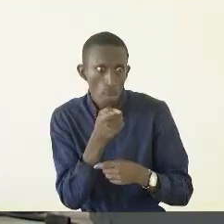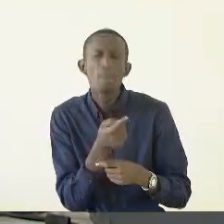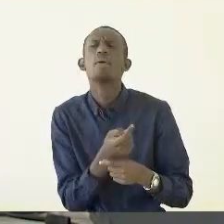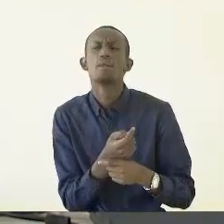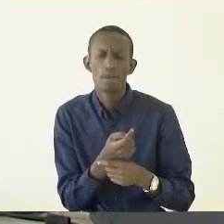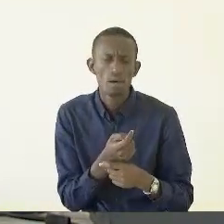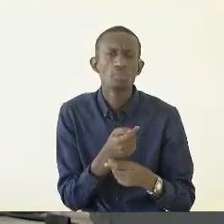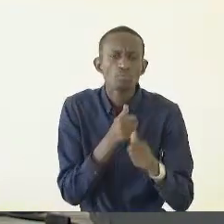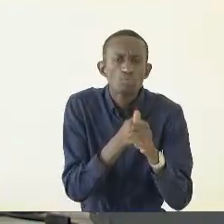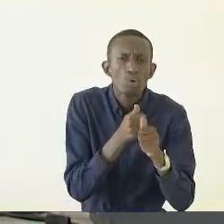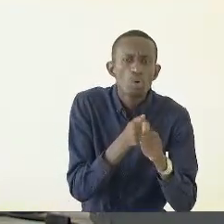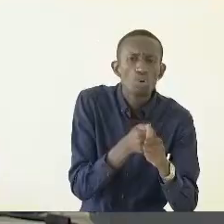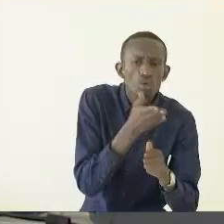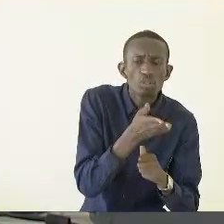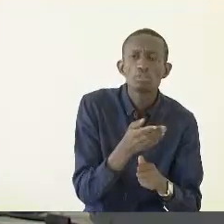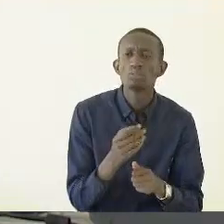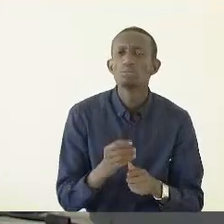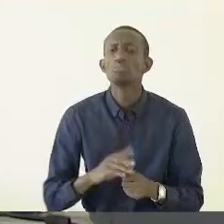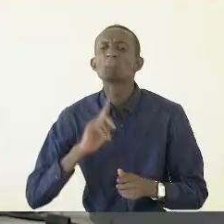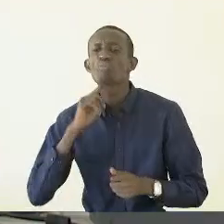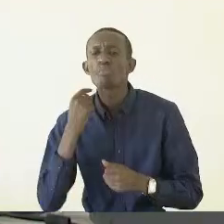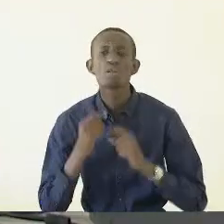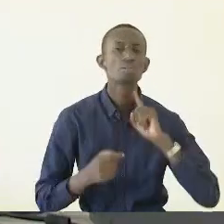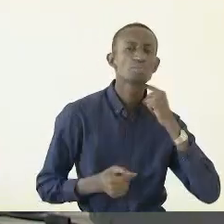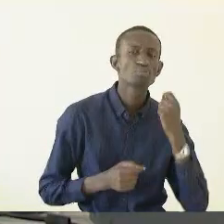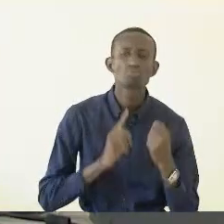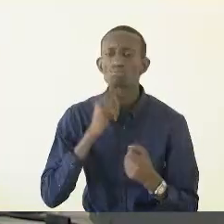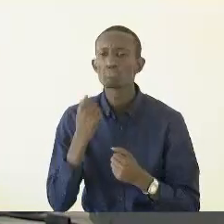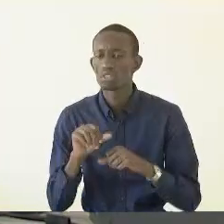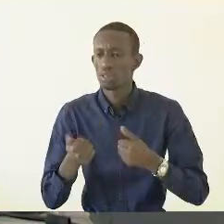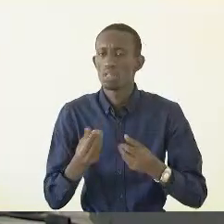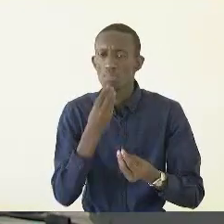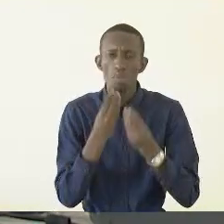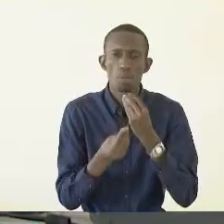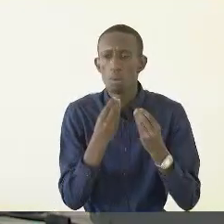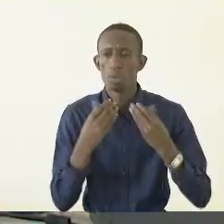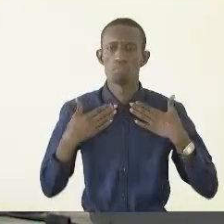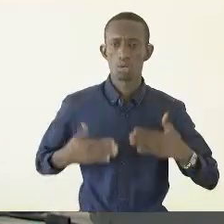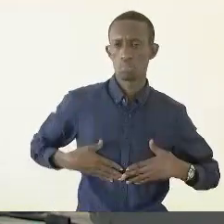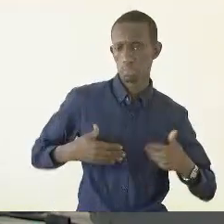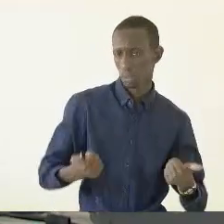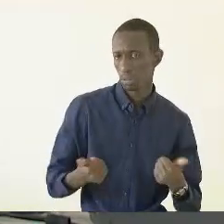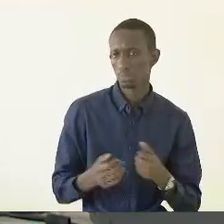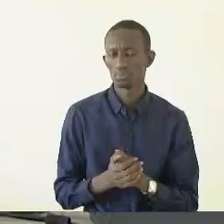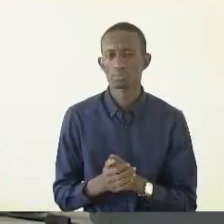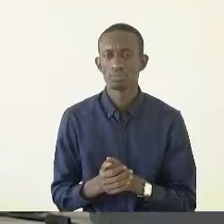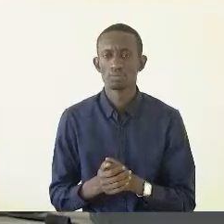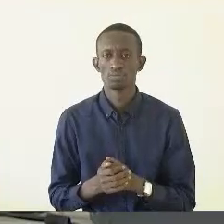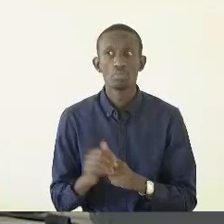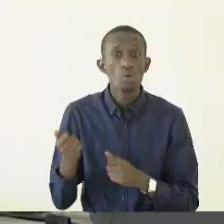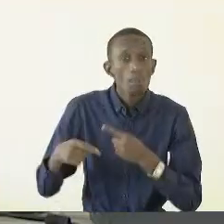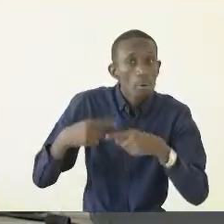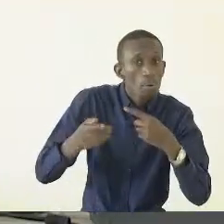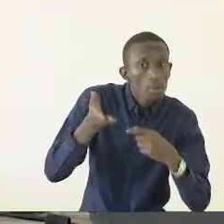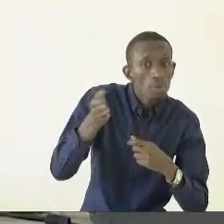sugary substances so that they can feed on them, get them as the source of food. And in that